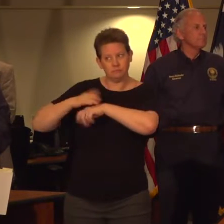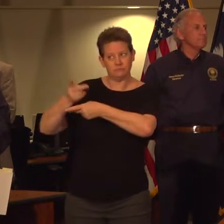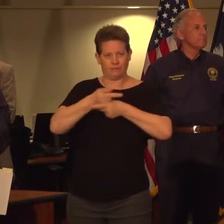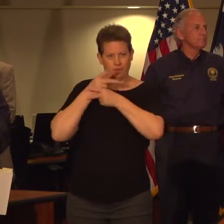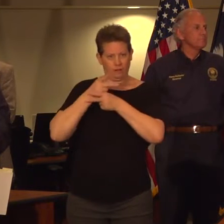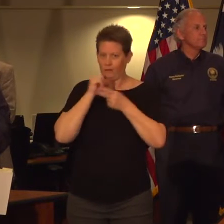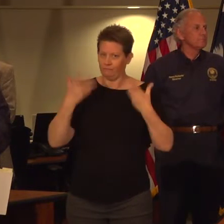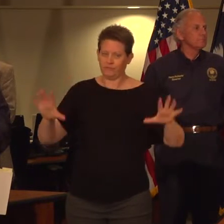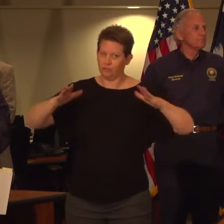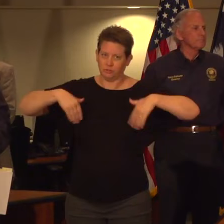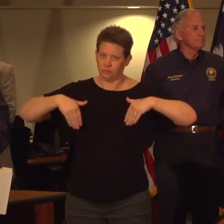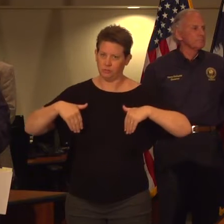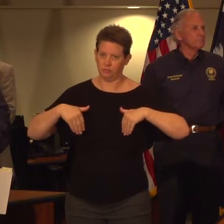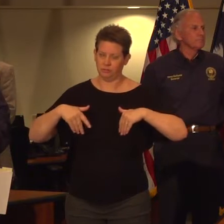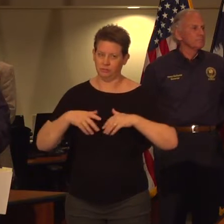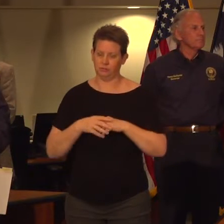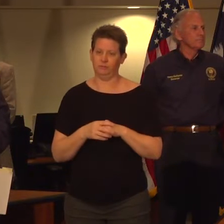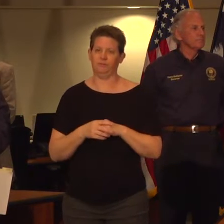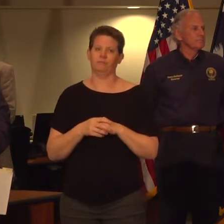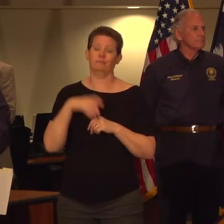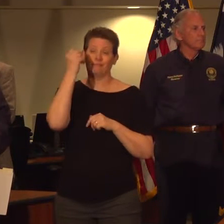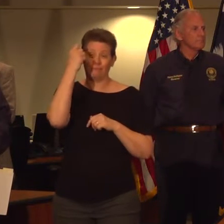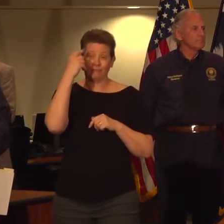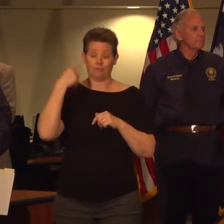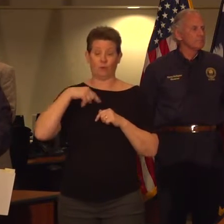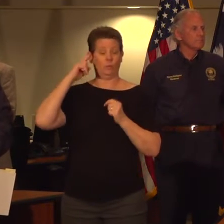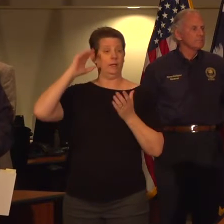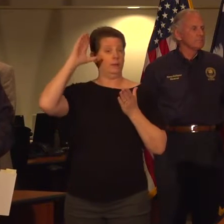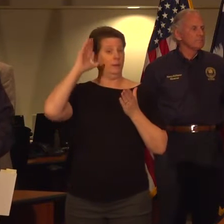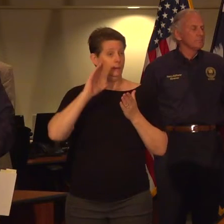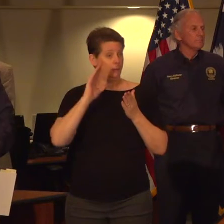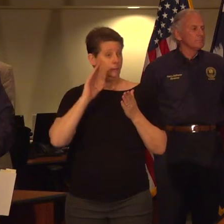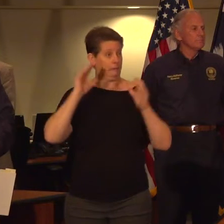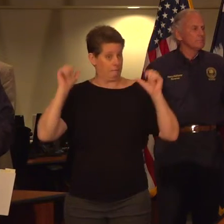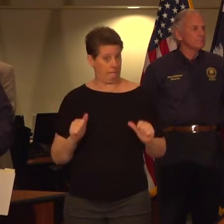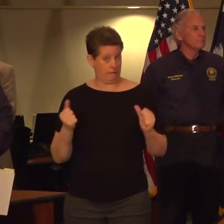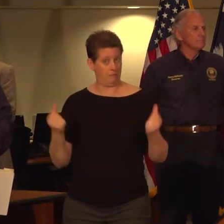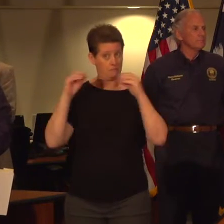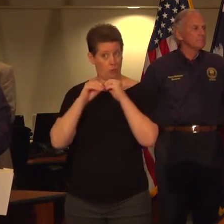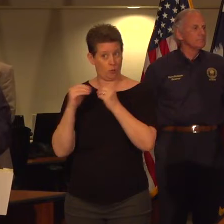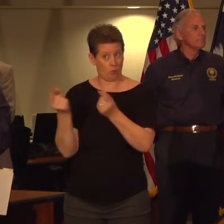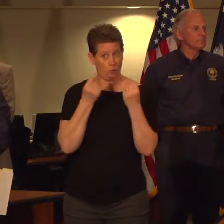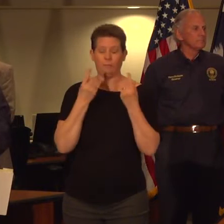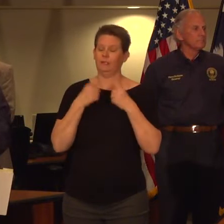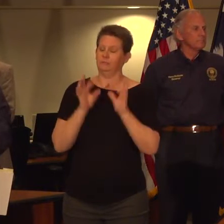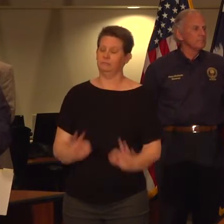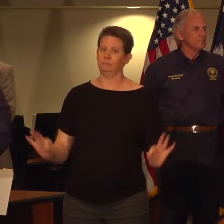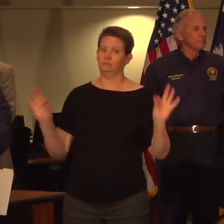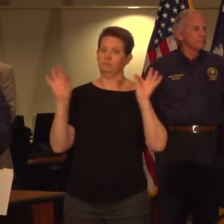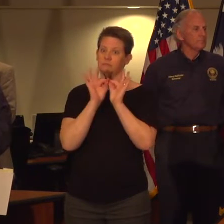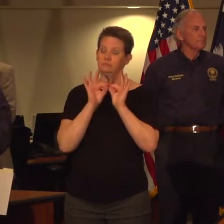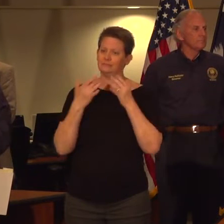As the restrictions that have been mentioned are reduced, it will remain absolutely critical that everyone continues to perform the